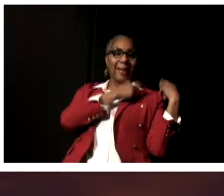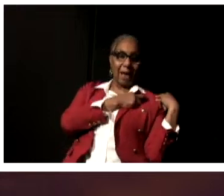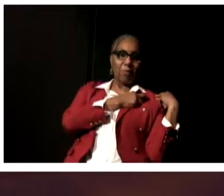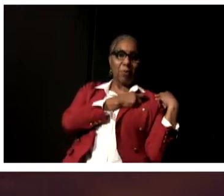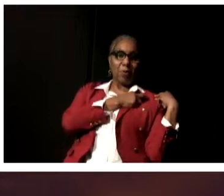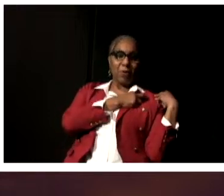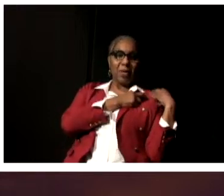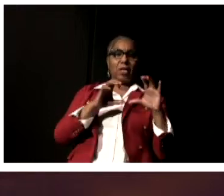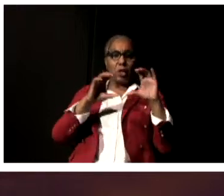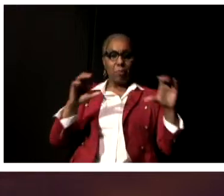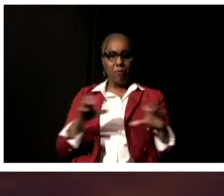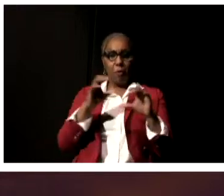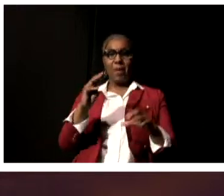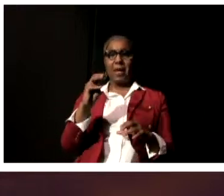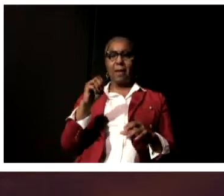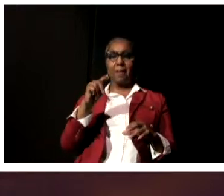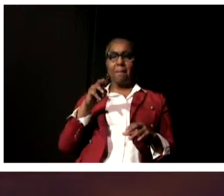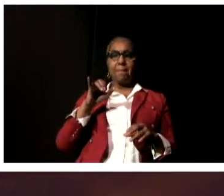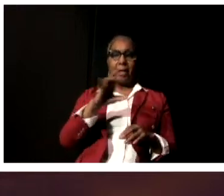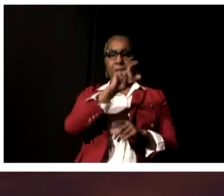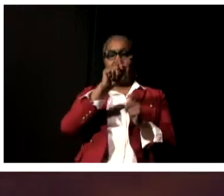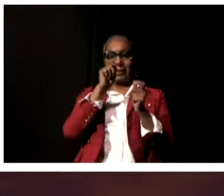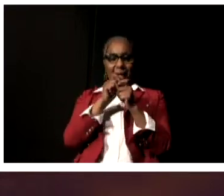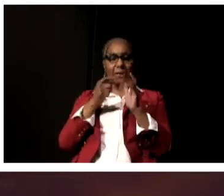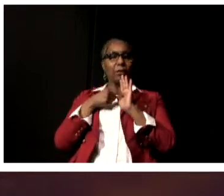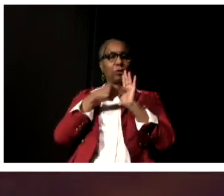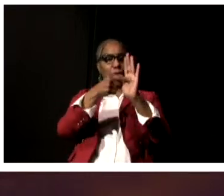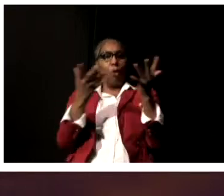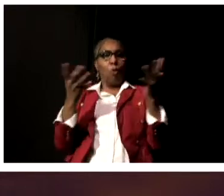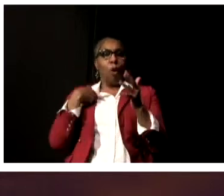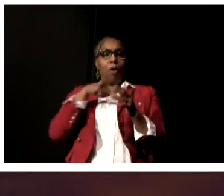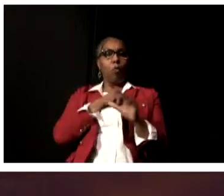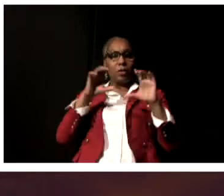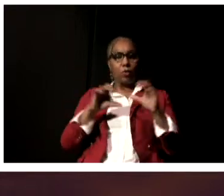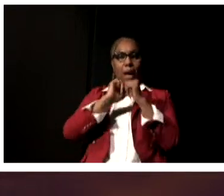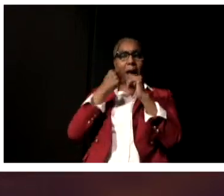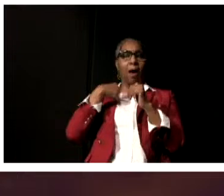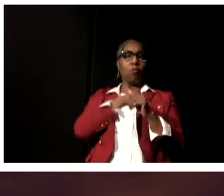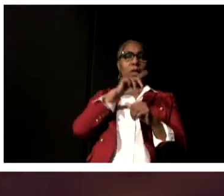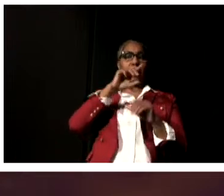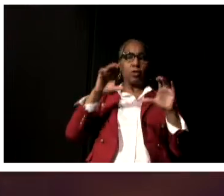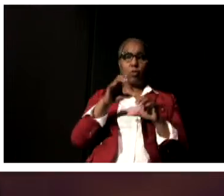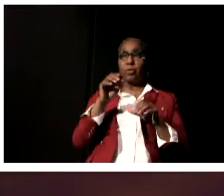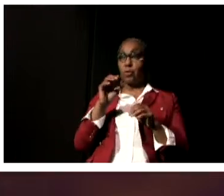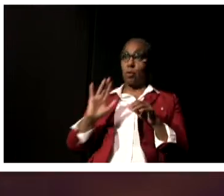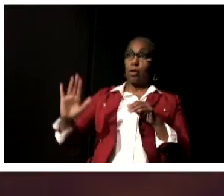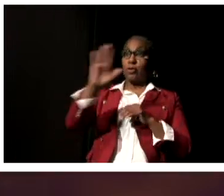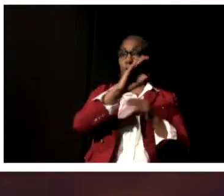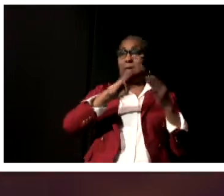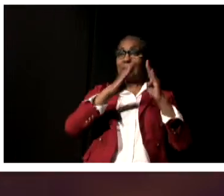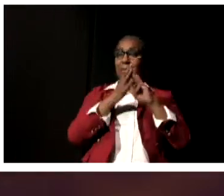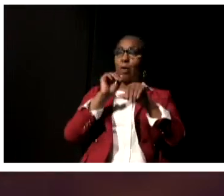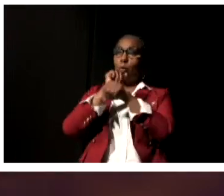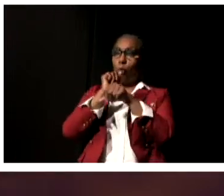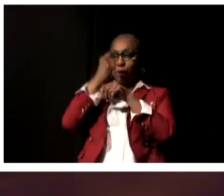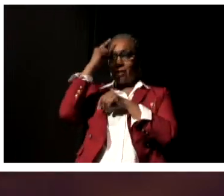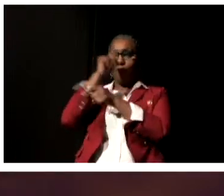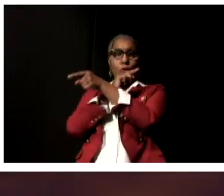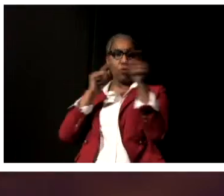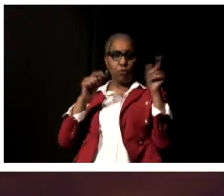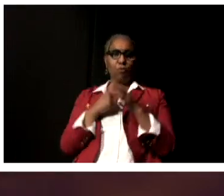to performance metrics, exactly showing what we're doing, how we're doing, so your city is working for